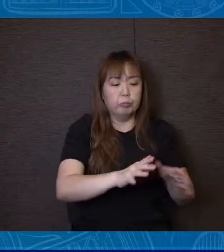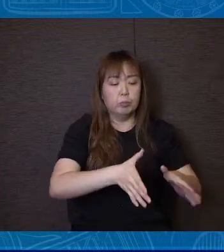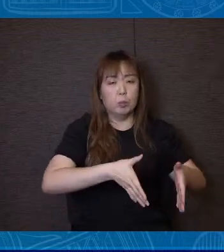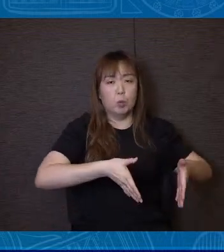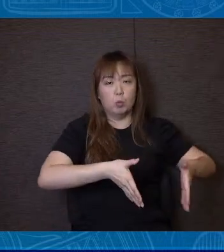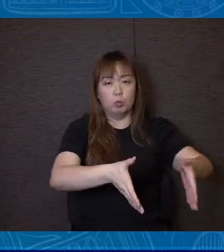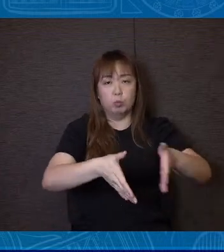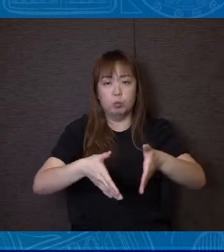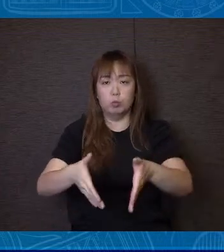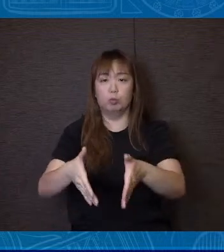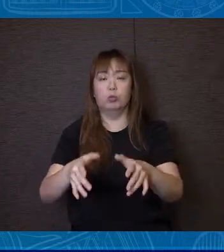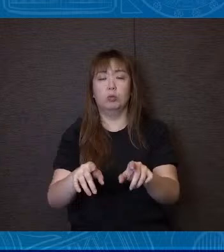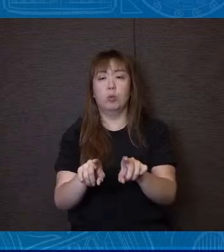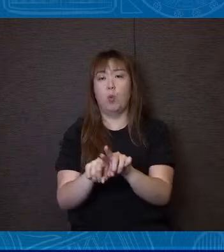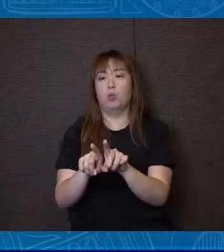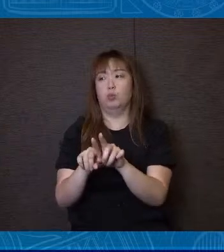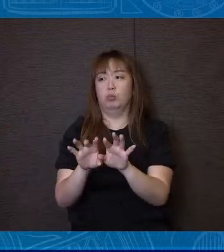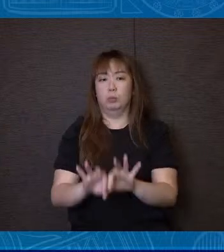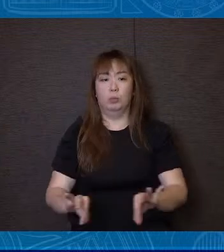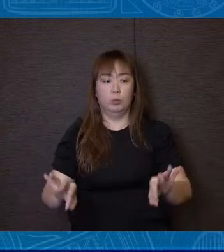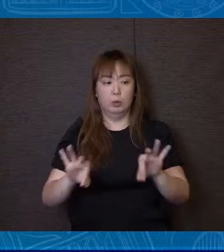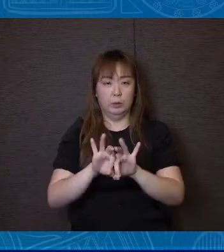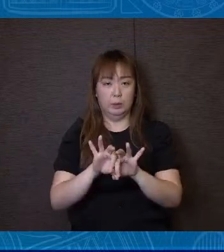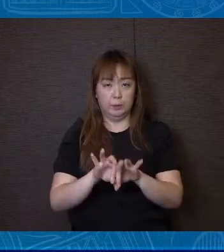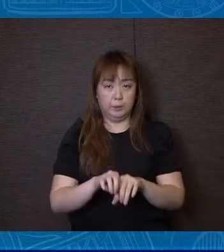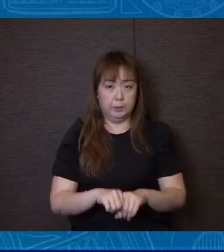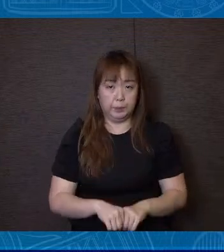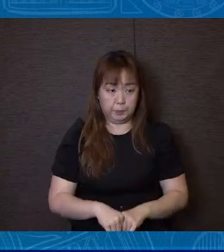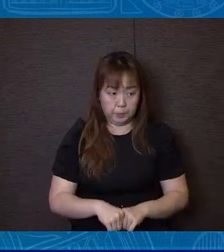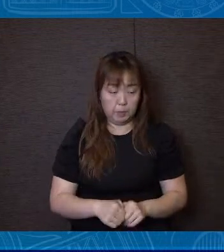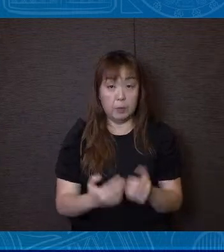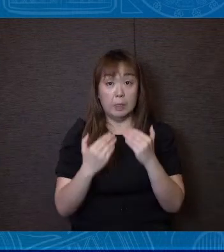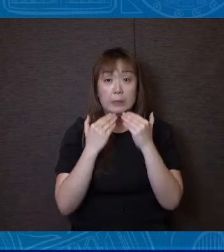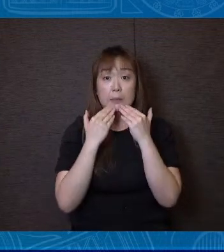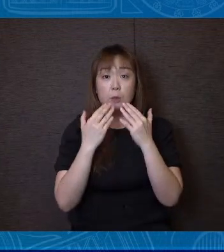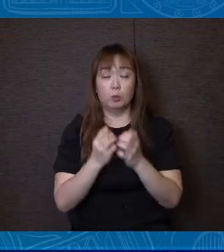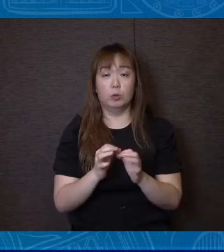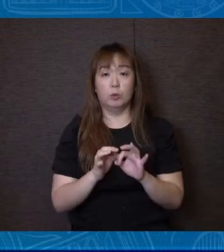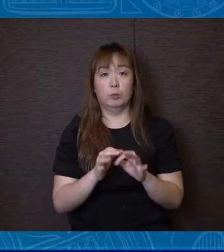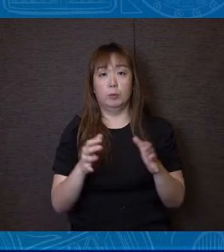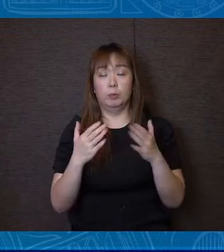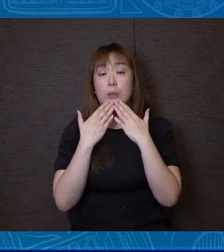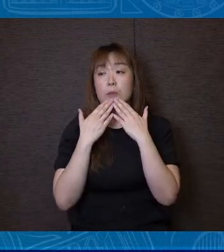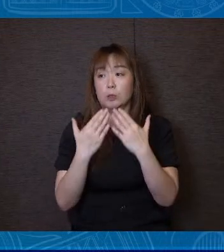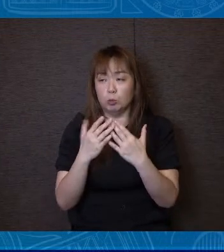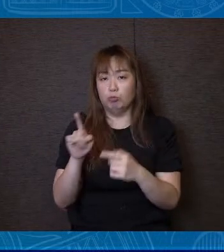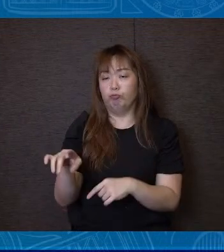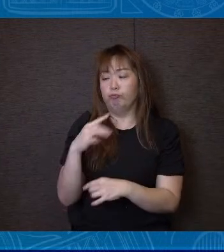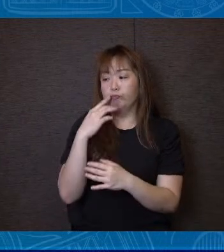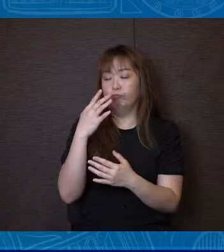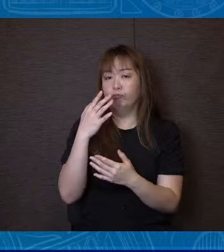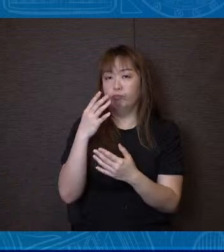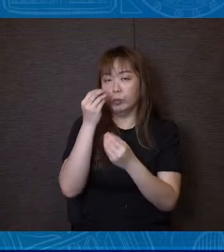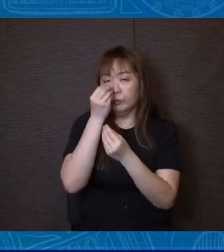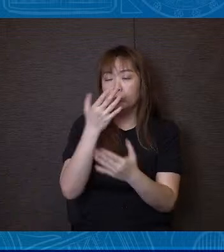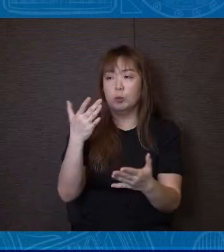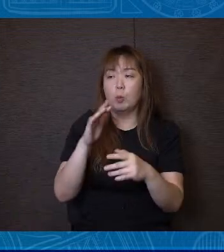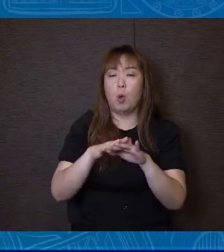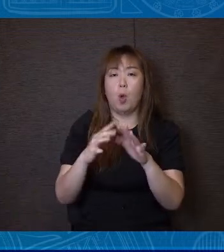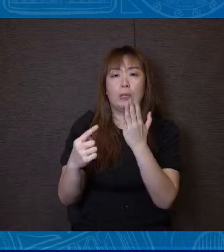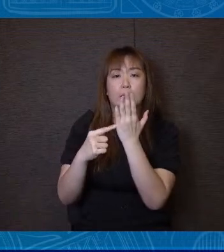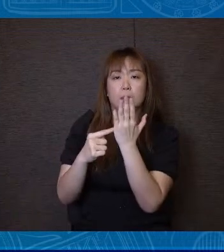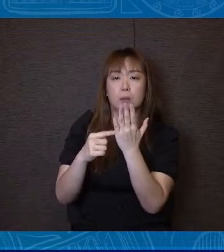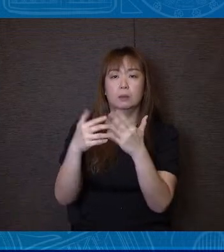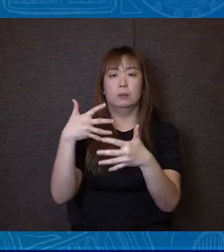also important. Great, thank you very much. And I think also you highlight, I think, the importance of data and the information